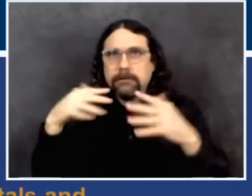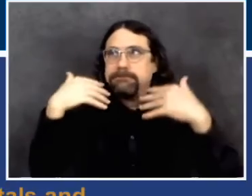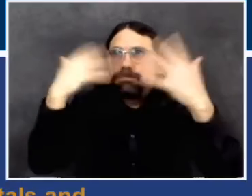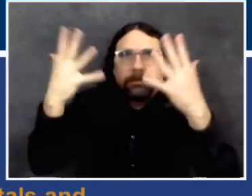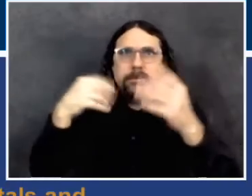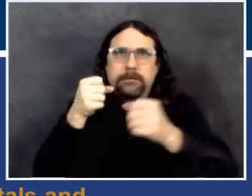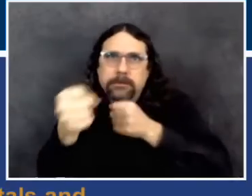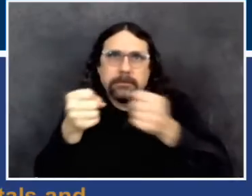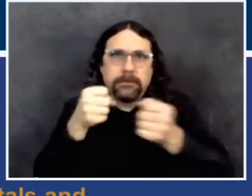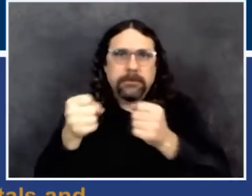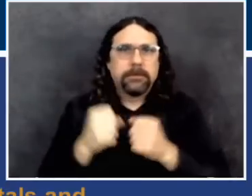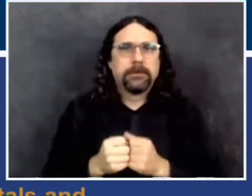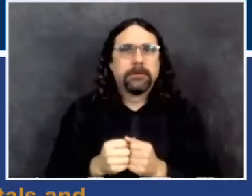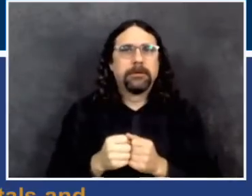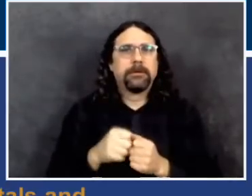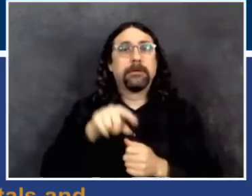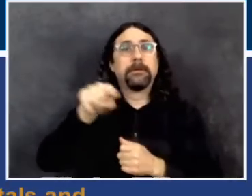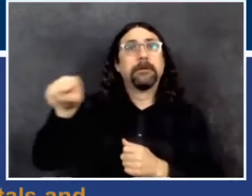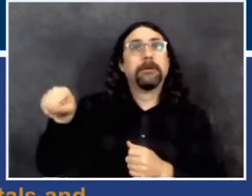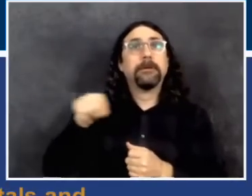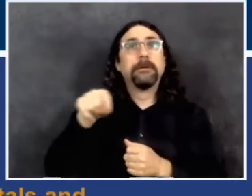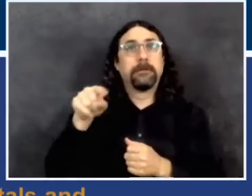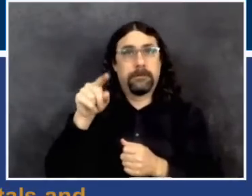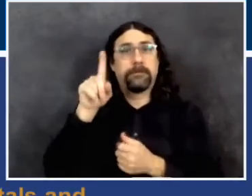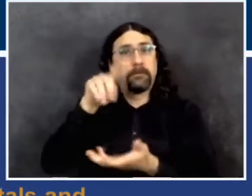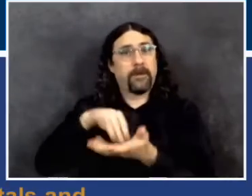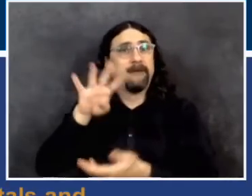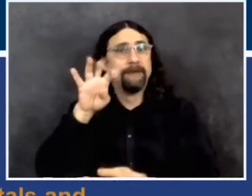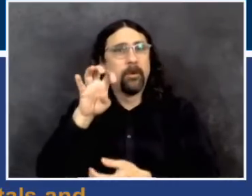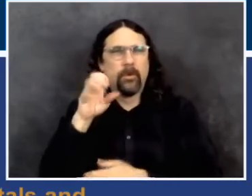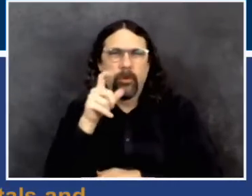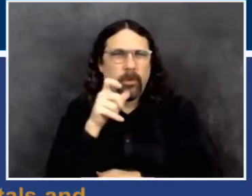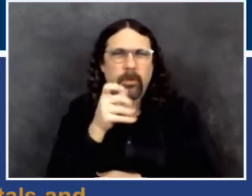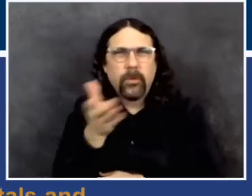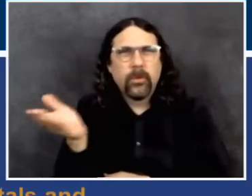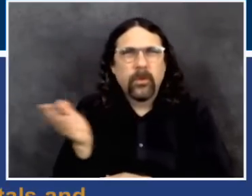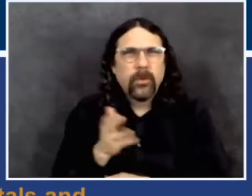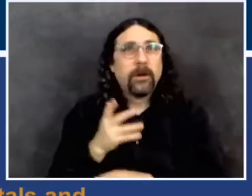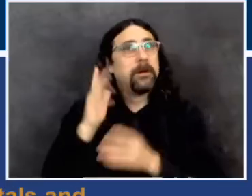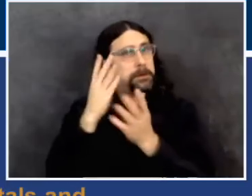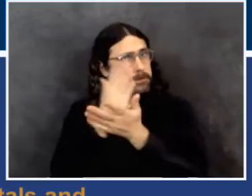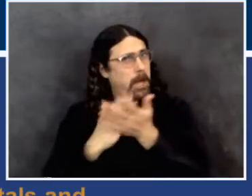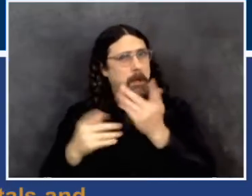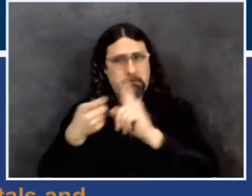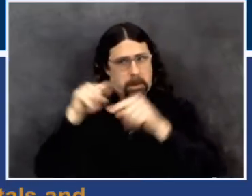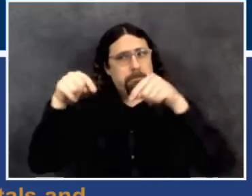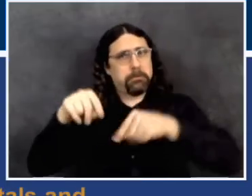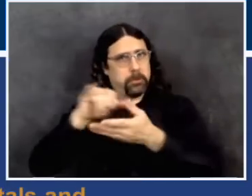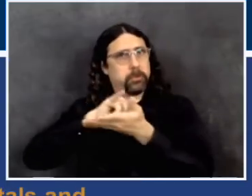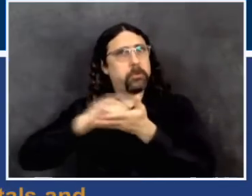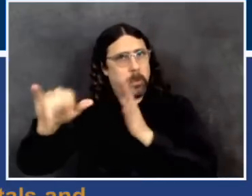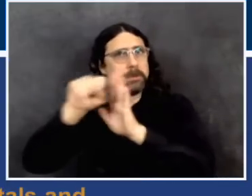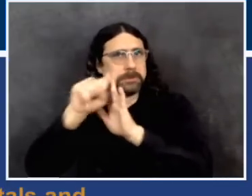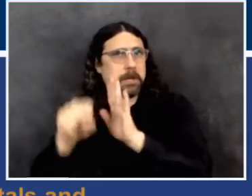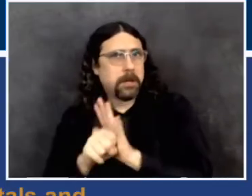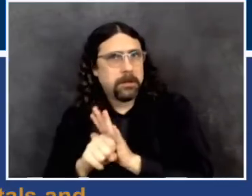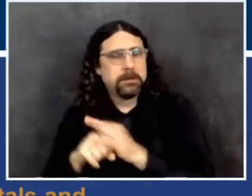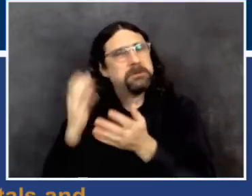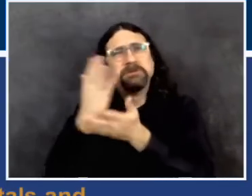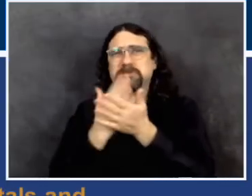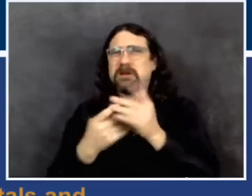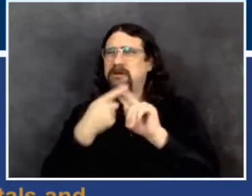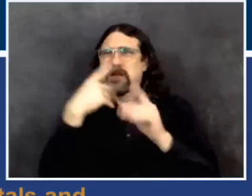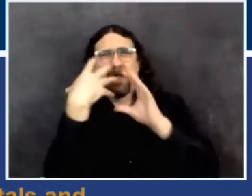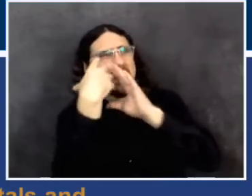took long flights, had to say goodbye to their families for a period of time to be able to save lives here. They're very noble